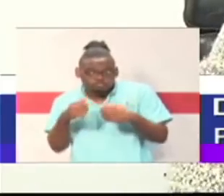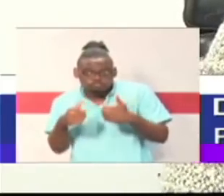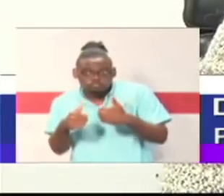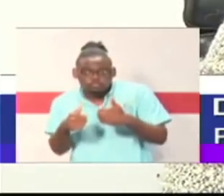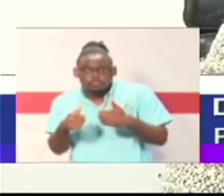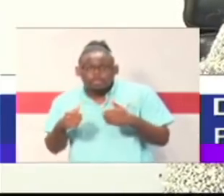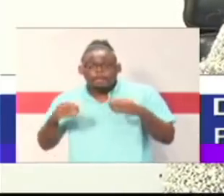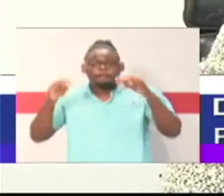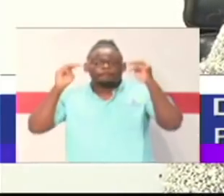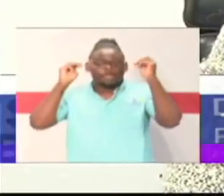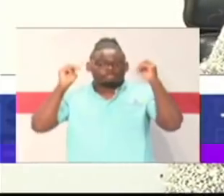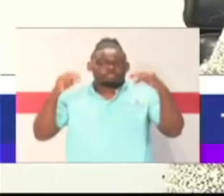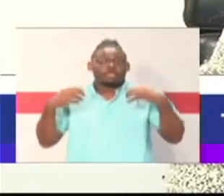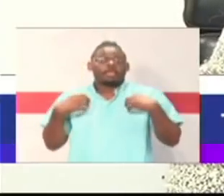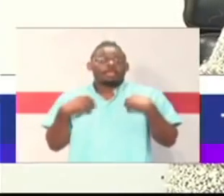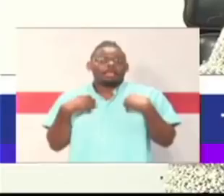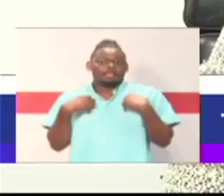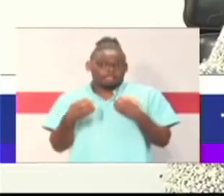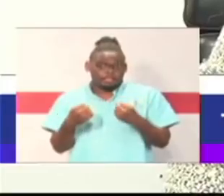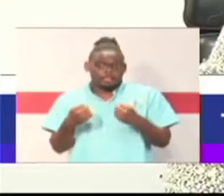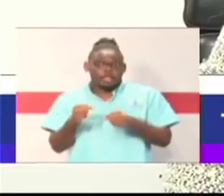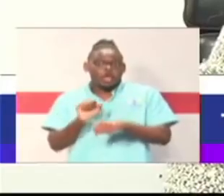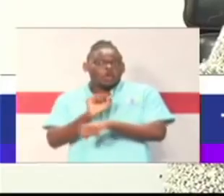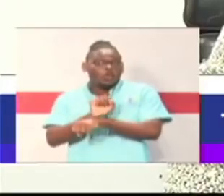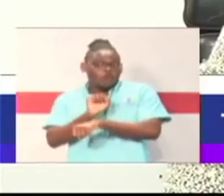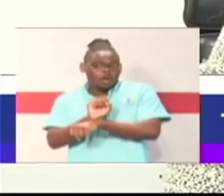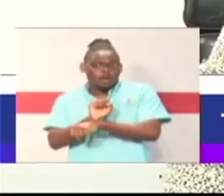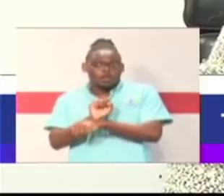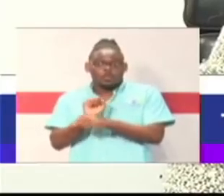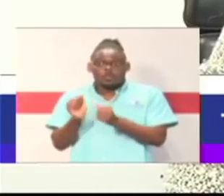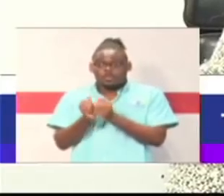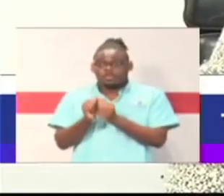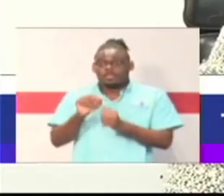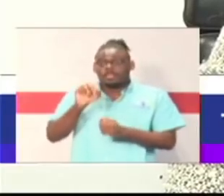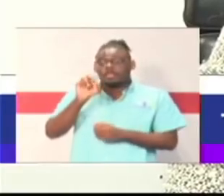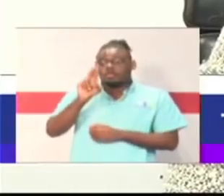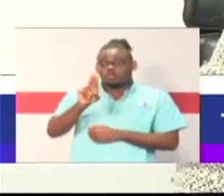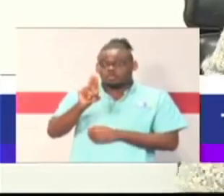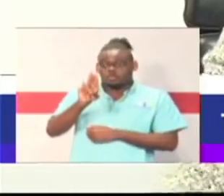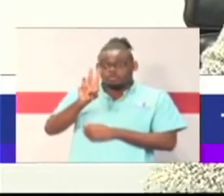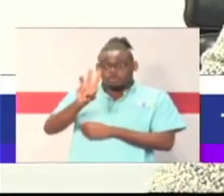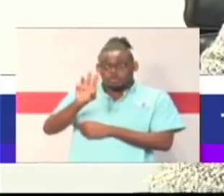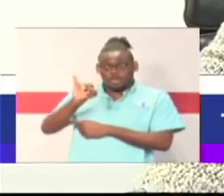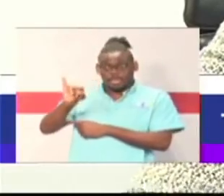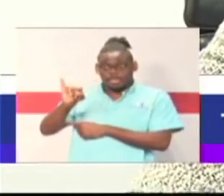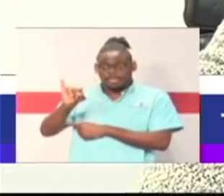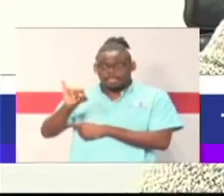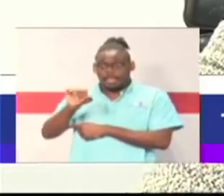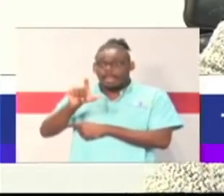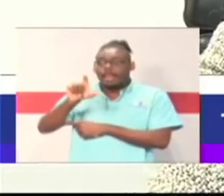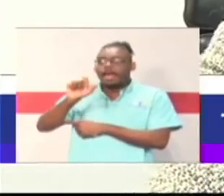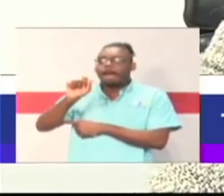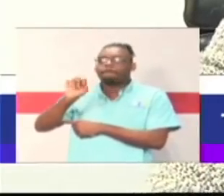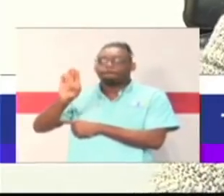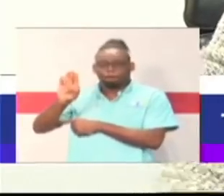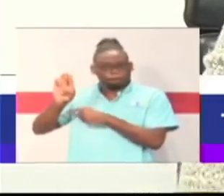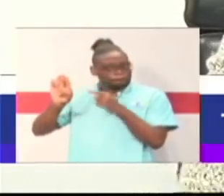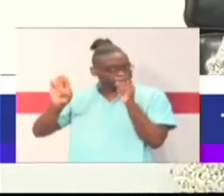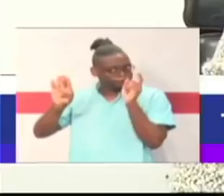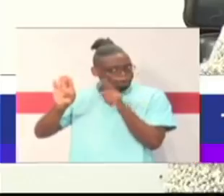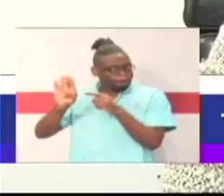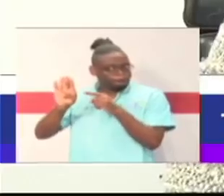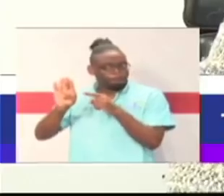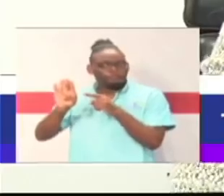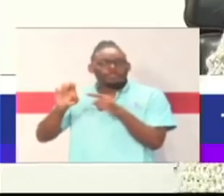works collaboratively with the University of the West Indies laboratory, and that entire project is led by